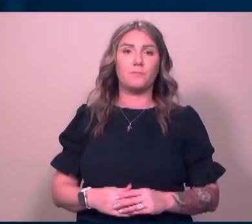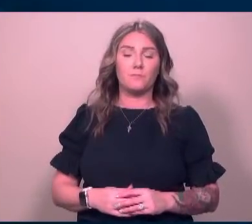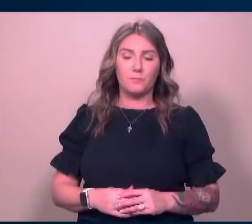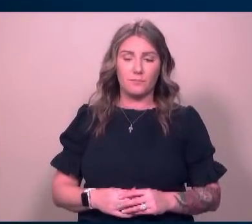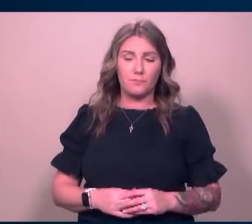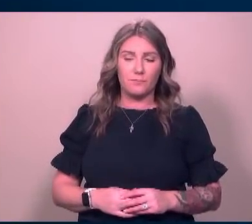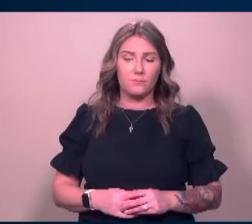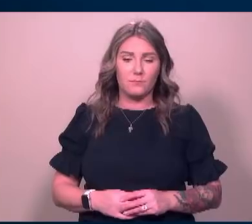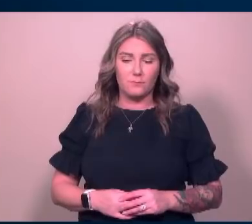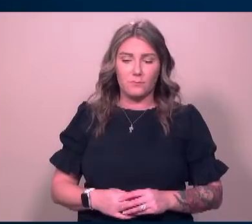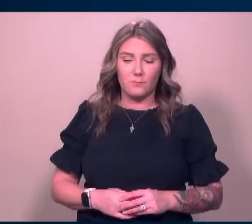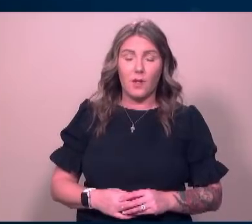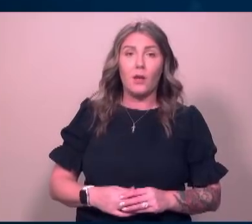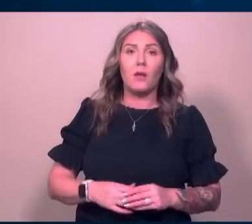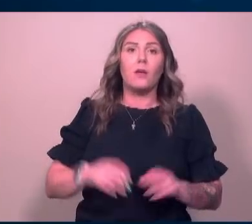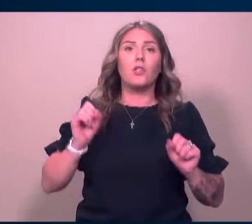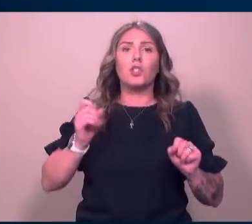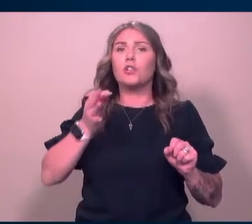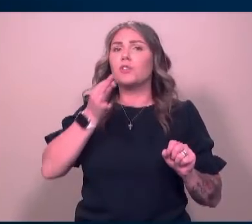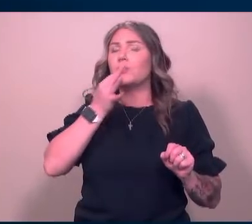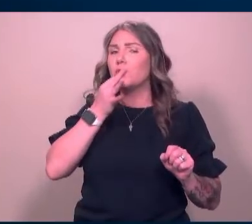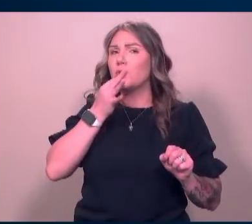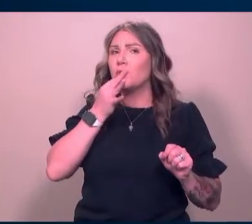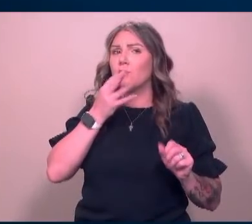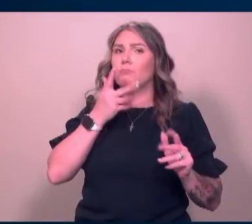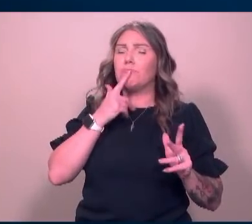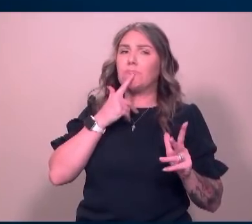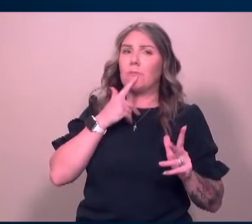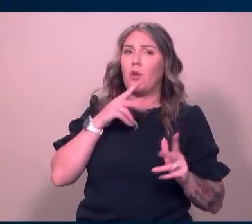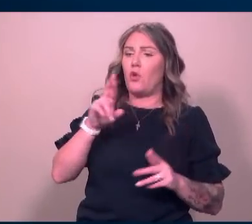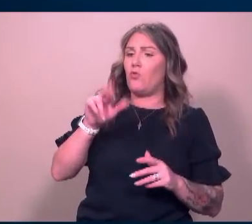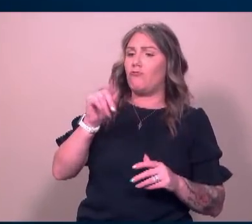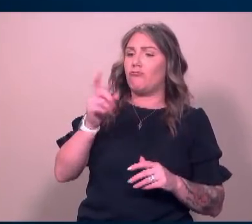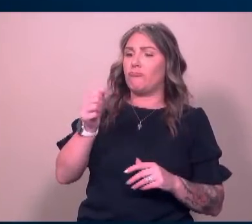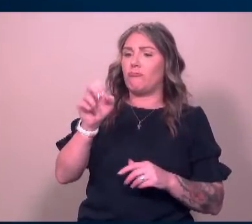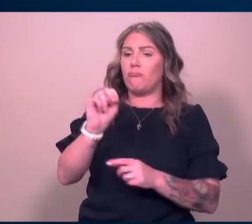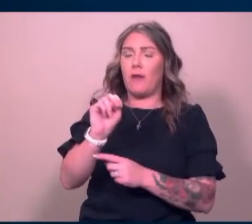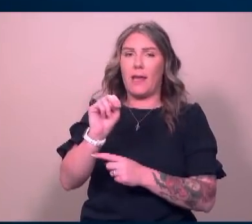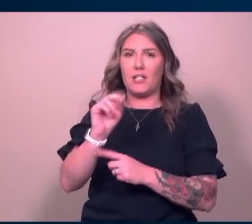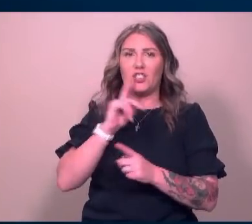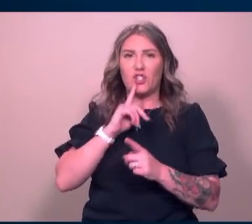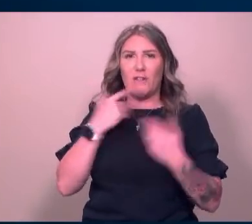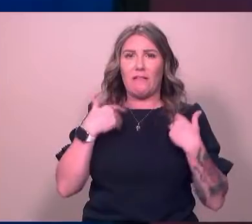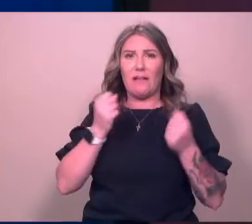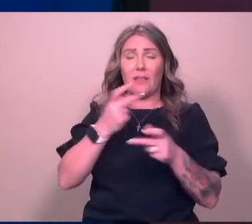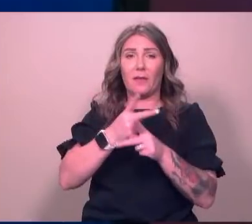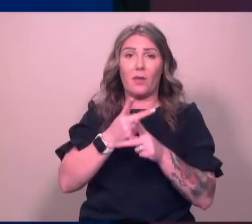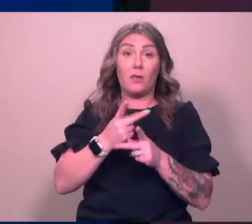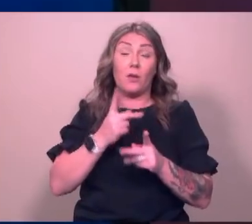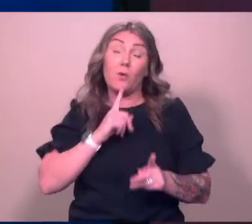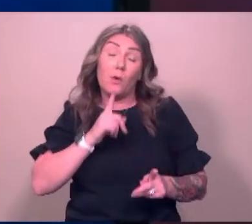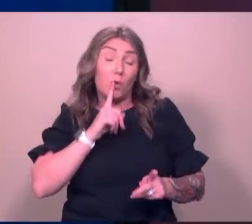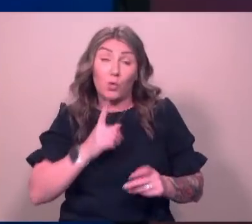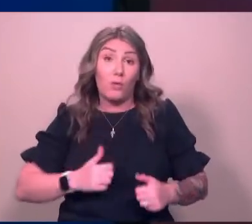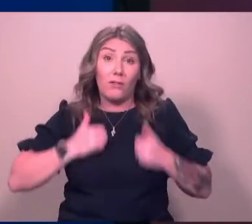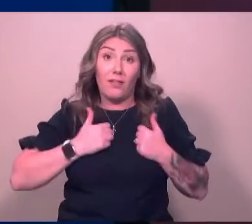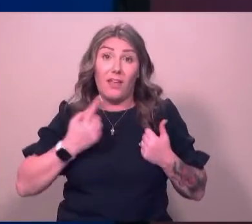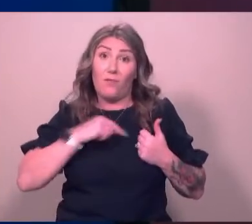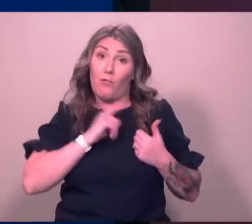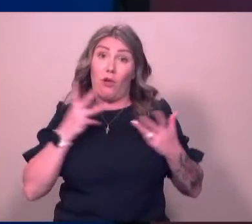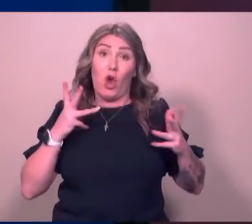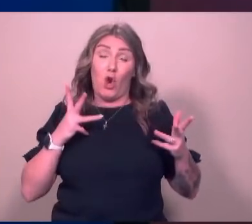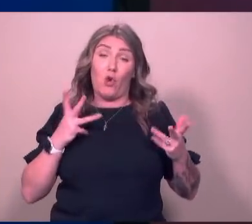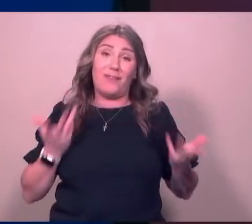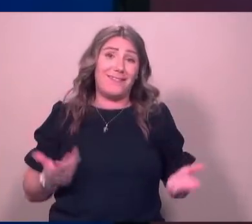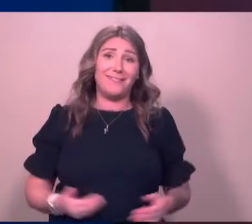soon be rationing health care? What does that mean? This is a crisis. Yeah, Are we the at reality that is point? the reality is we're already rationing healthcare. You